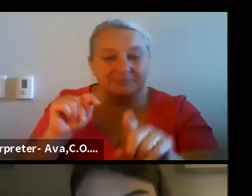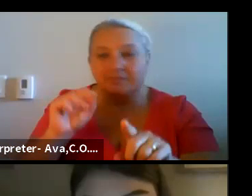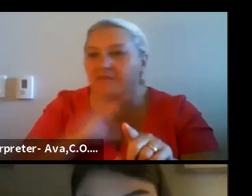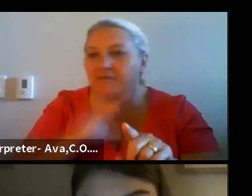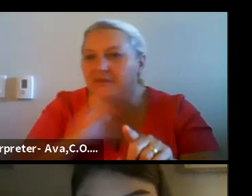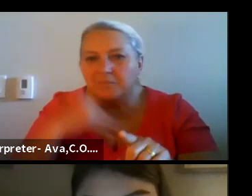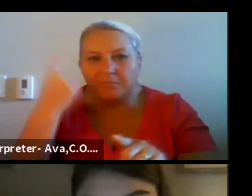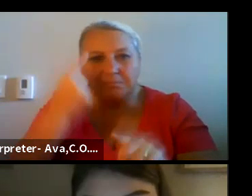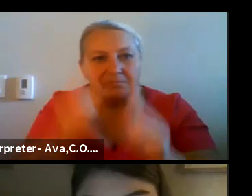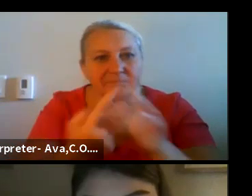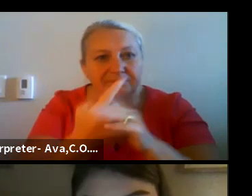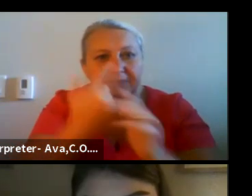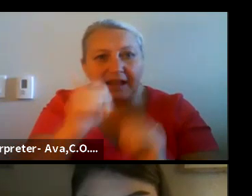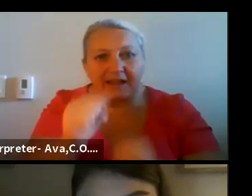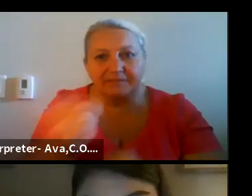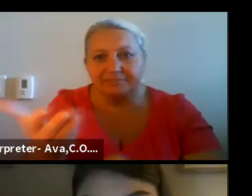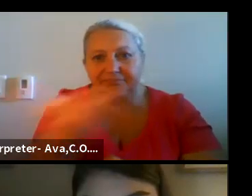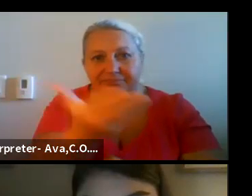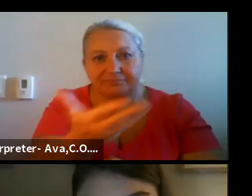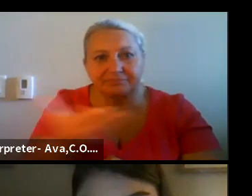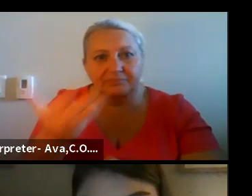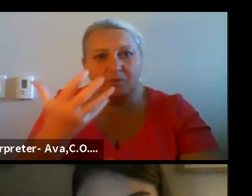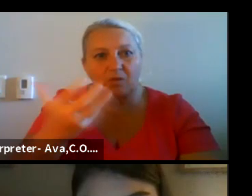Anybody else wish to share?